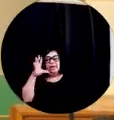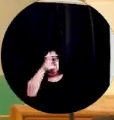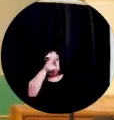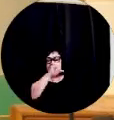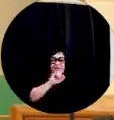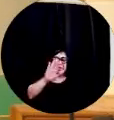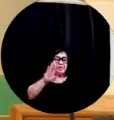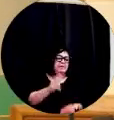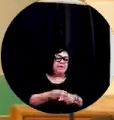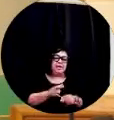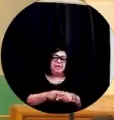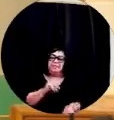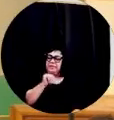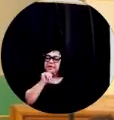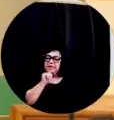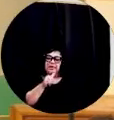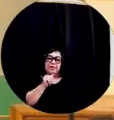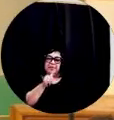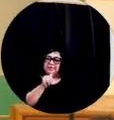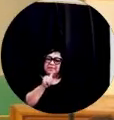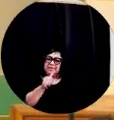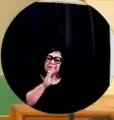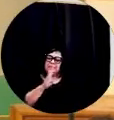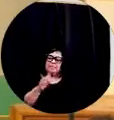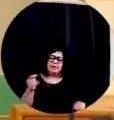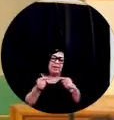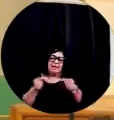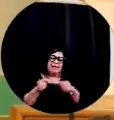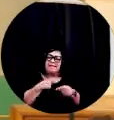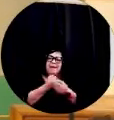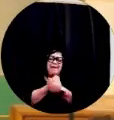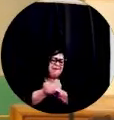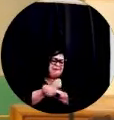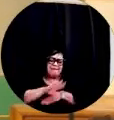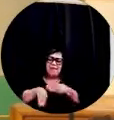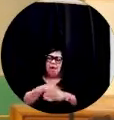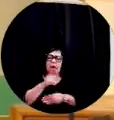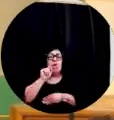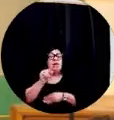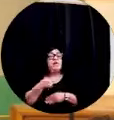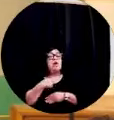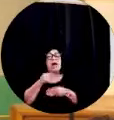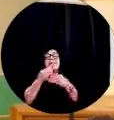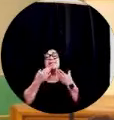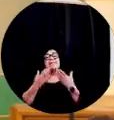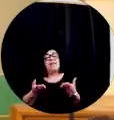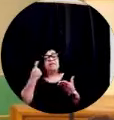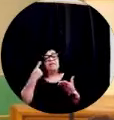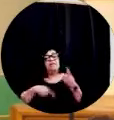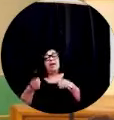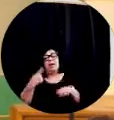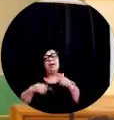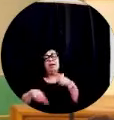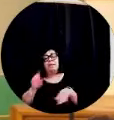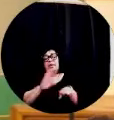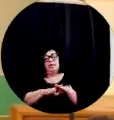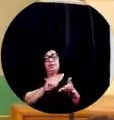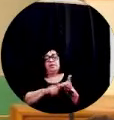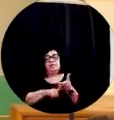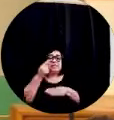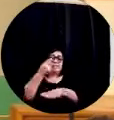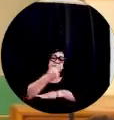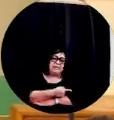don't take it to heart, because I love each and every one of you. And I thank you for coming on this day. Now, usually when I come, I have something